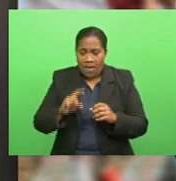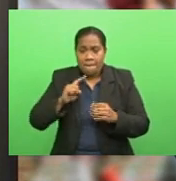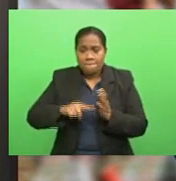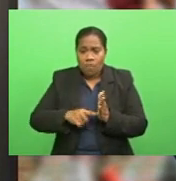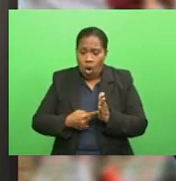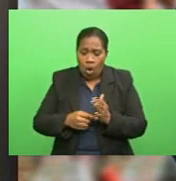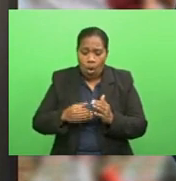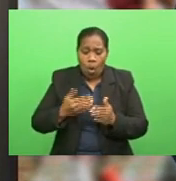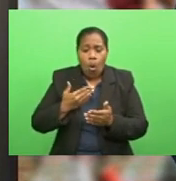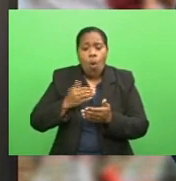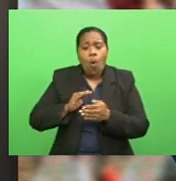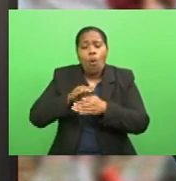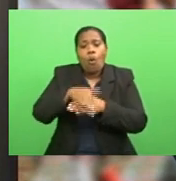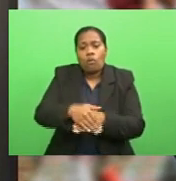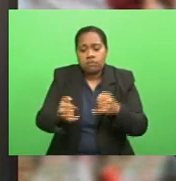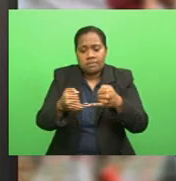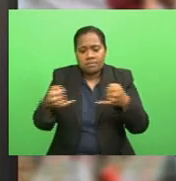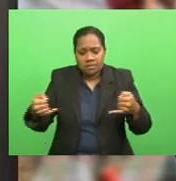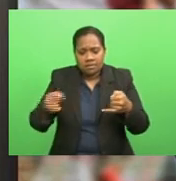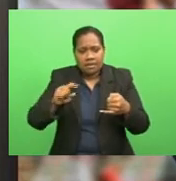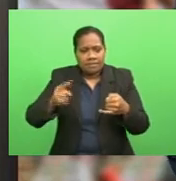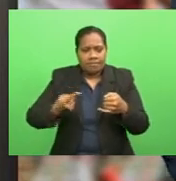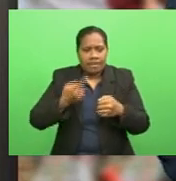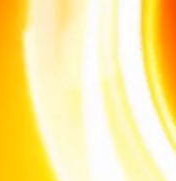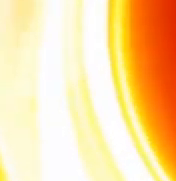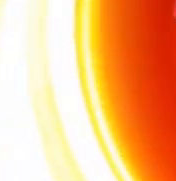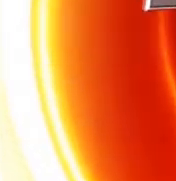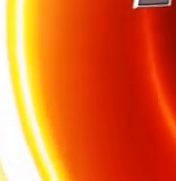Oliver did not receive a signal indicating a goal.